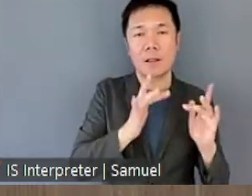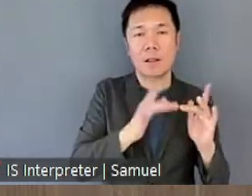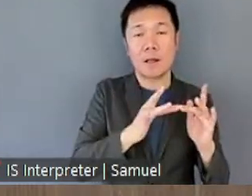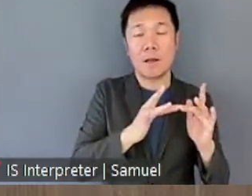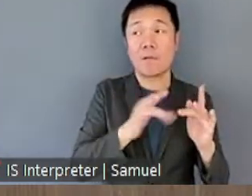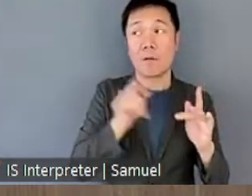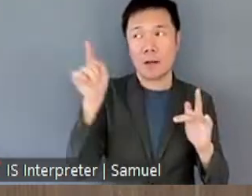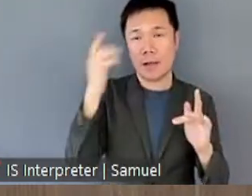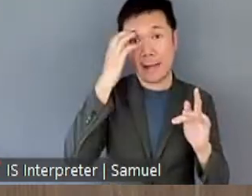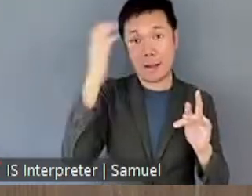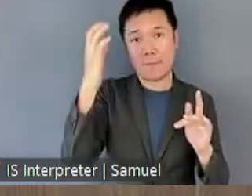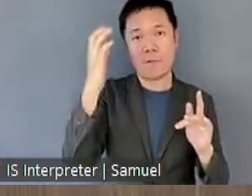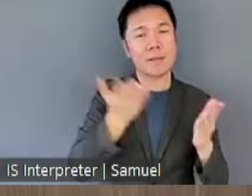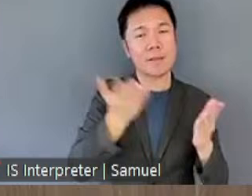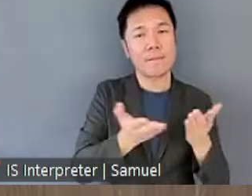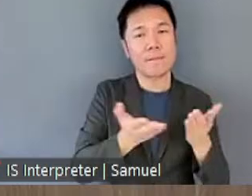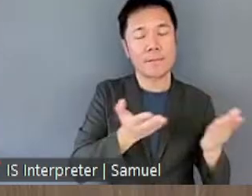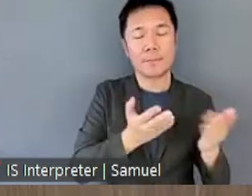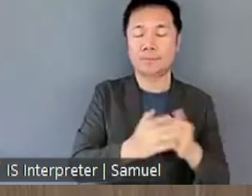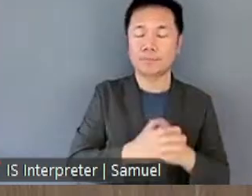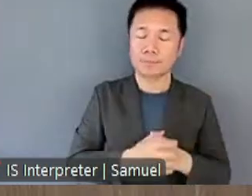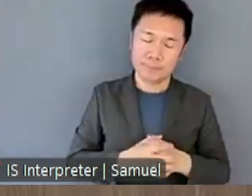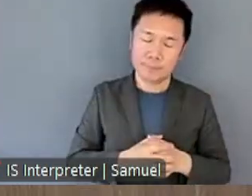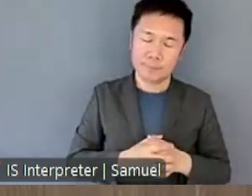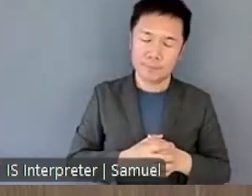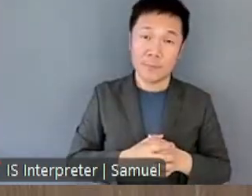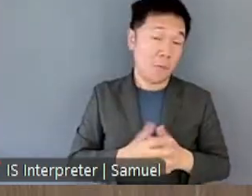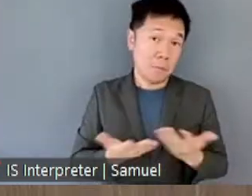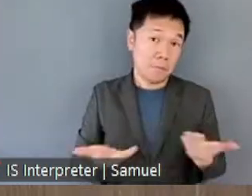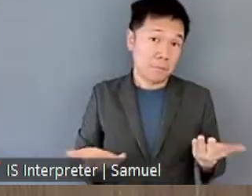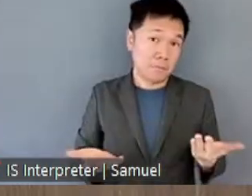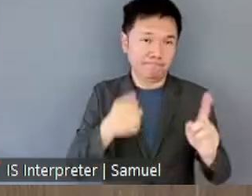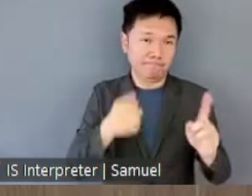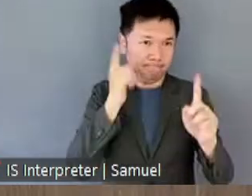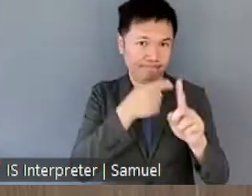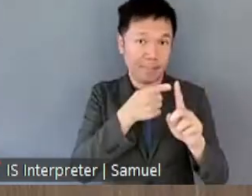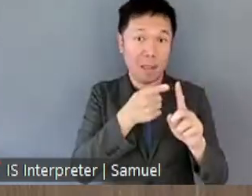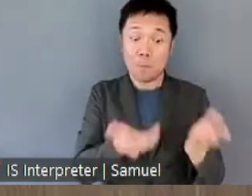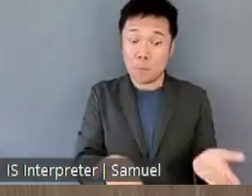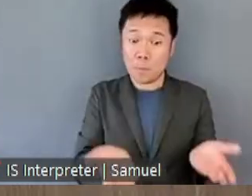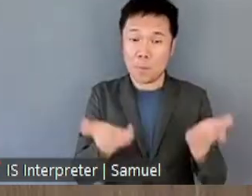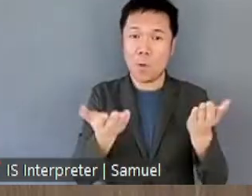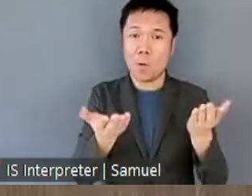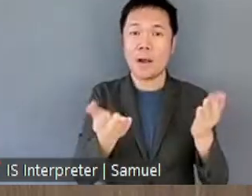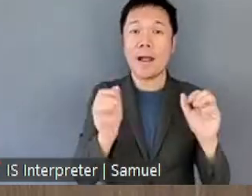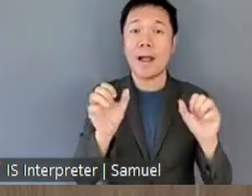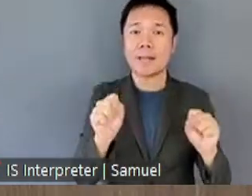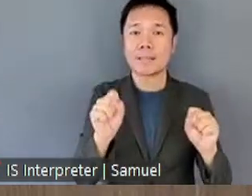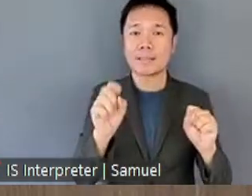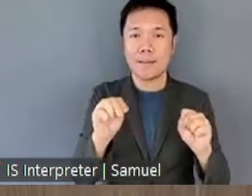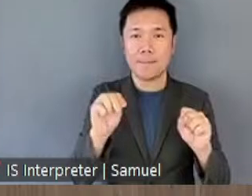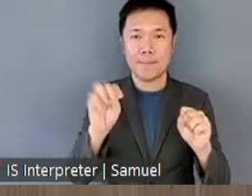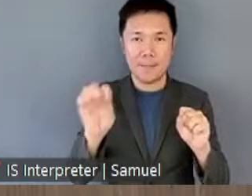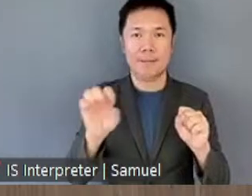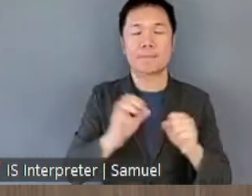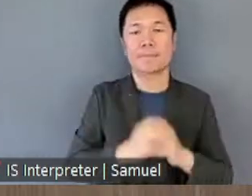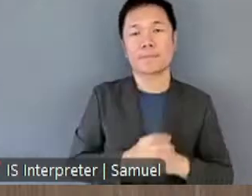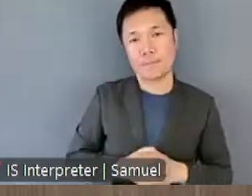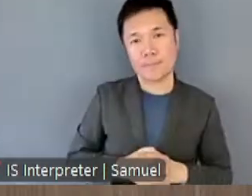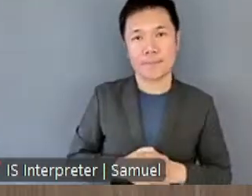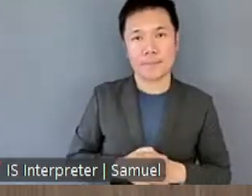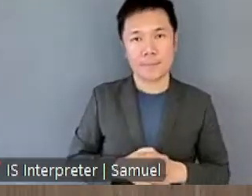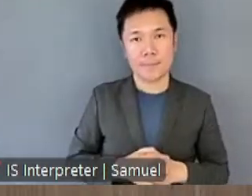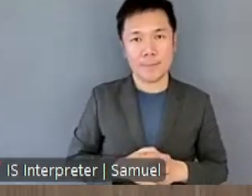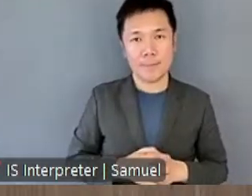Public Services for Enhanced Competitiveness of Small and Medium-Sized Enterprises. And it